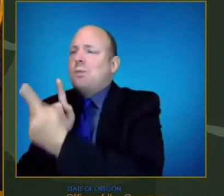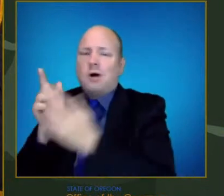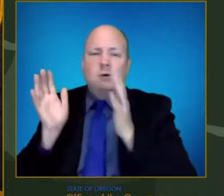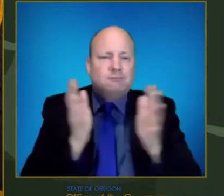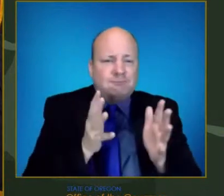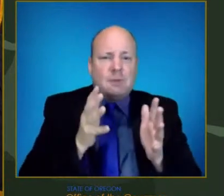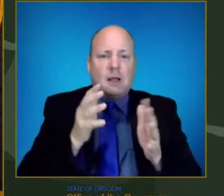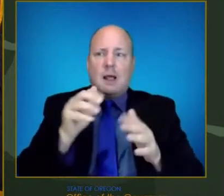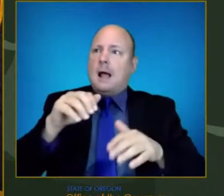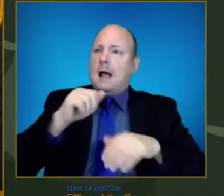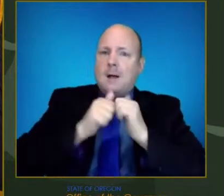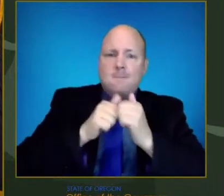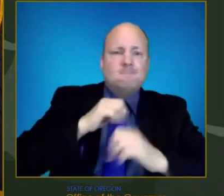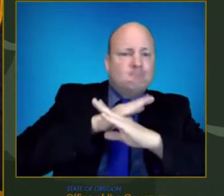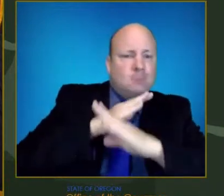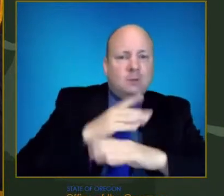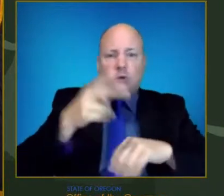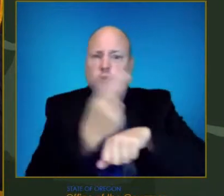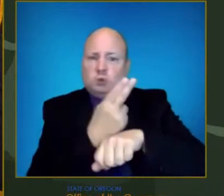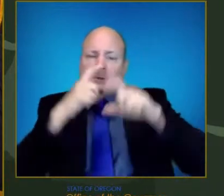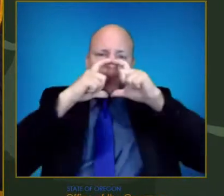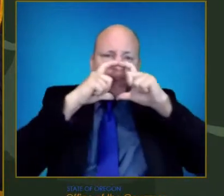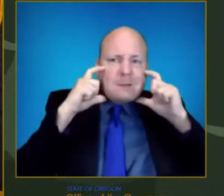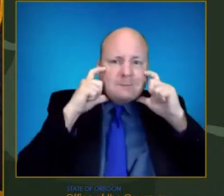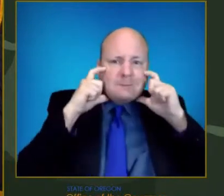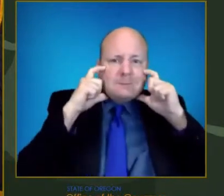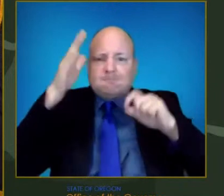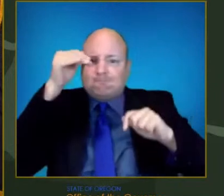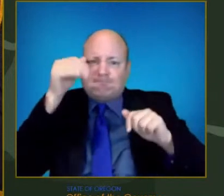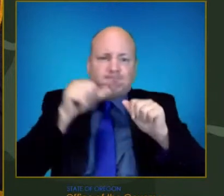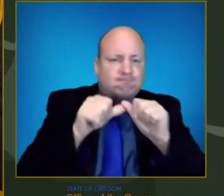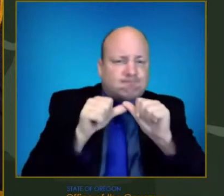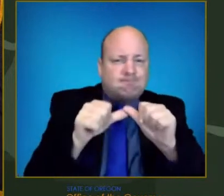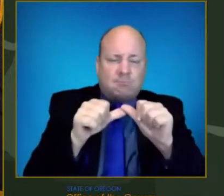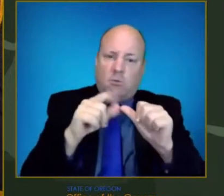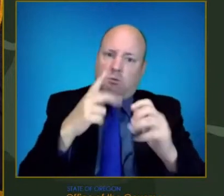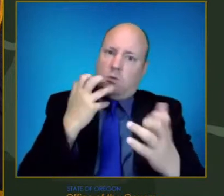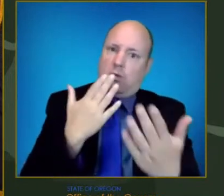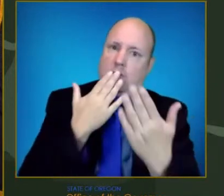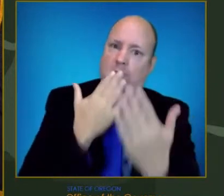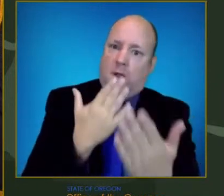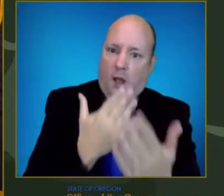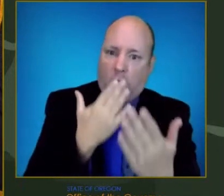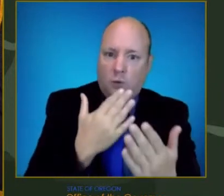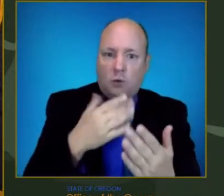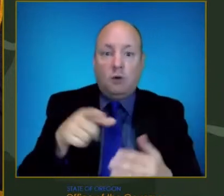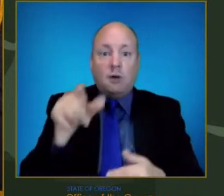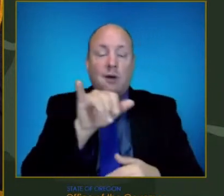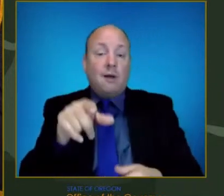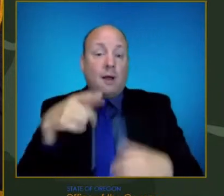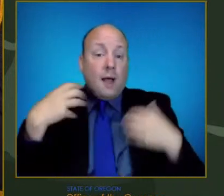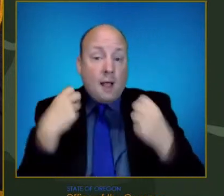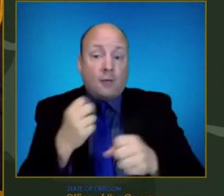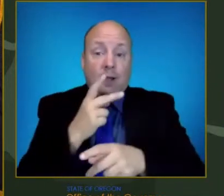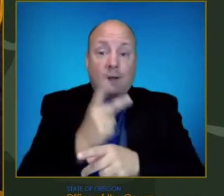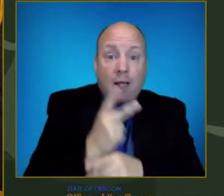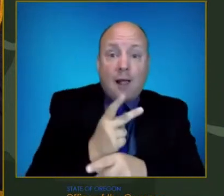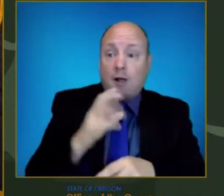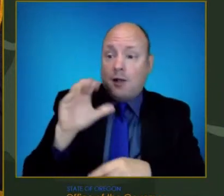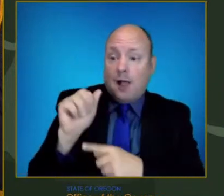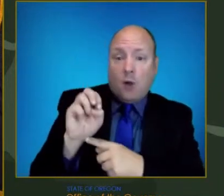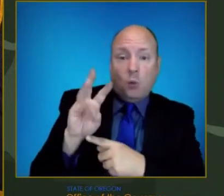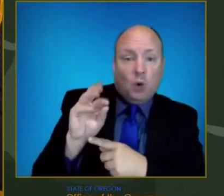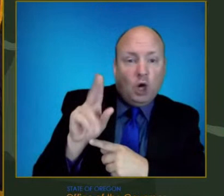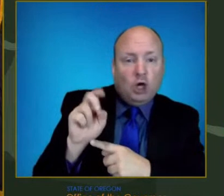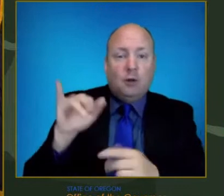masks. Thank you to our healthcare workers for working around the clock to save lives. We will get through this, as